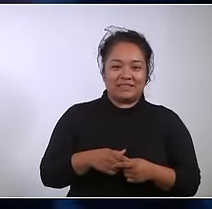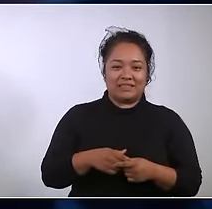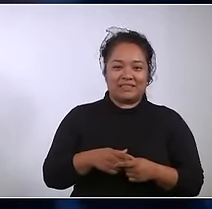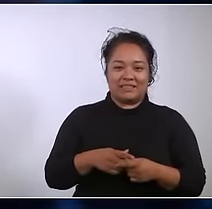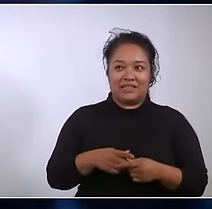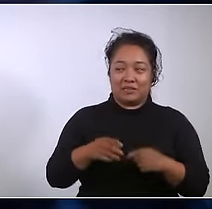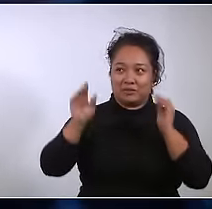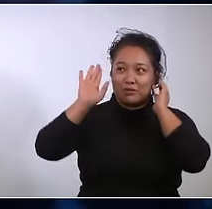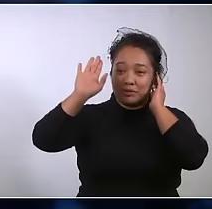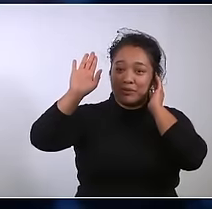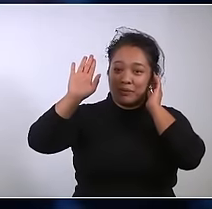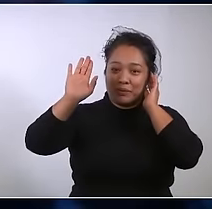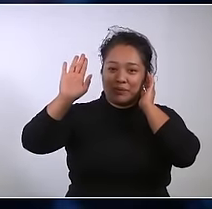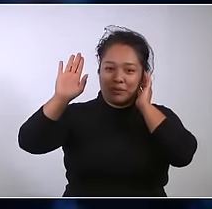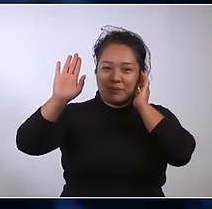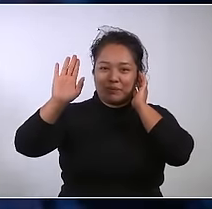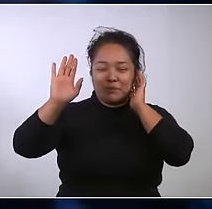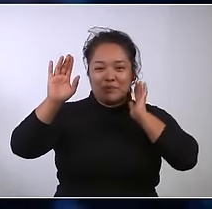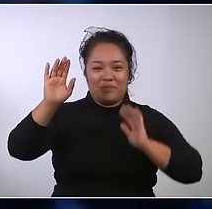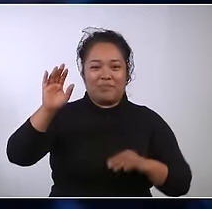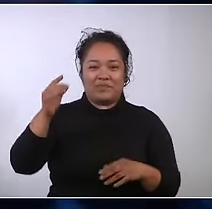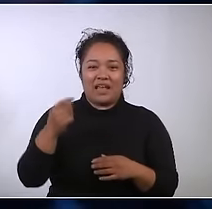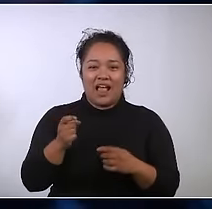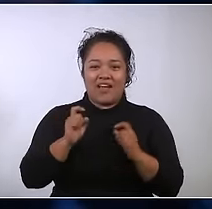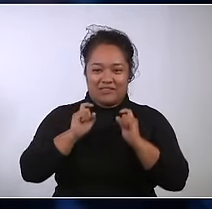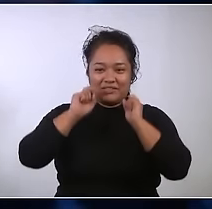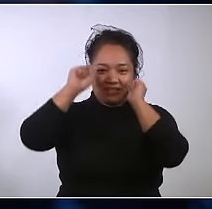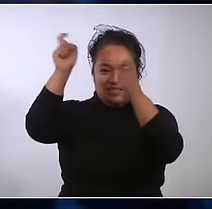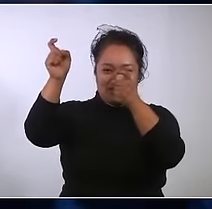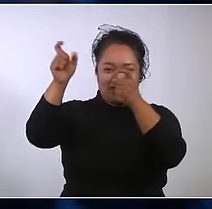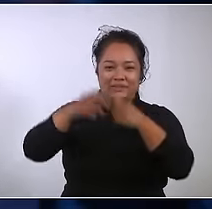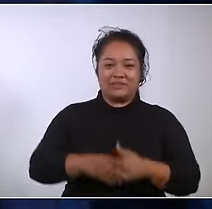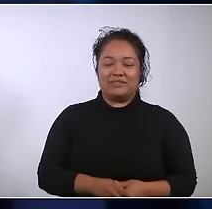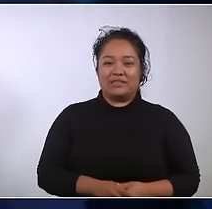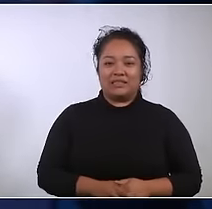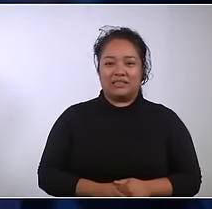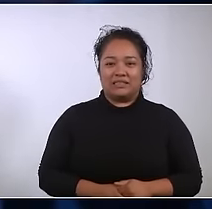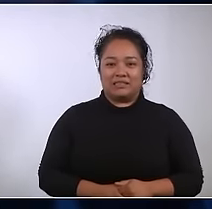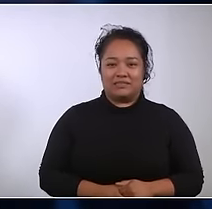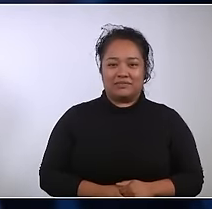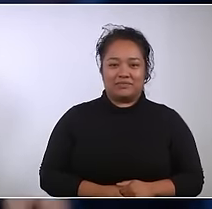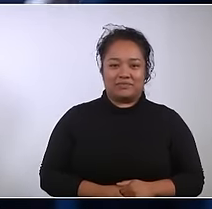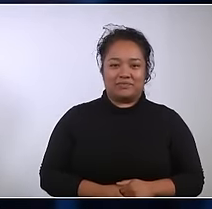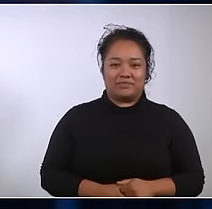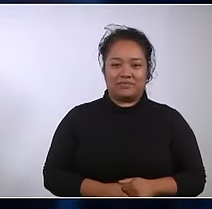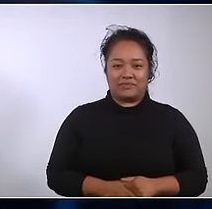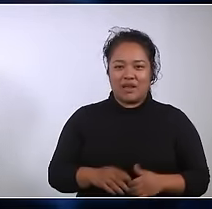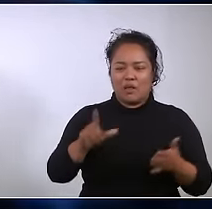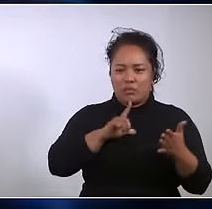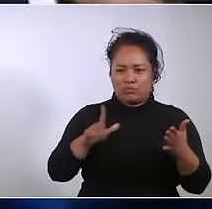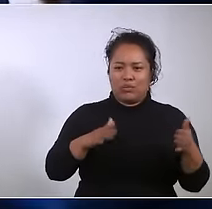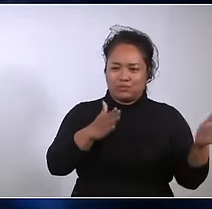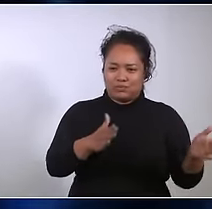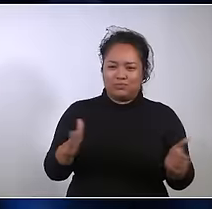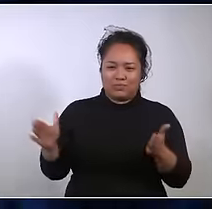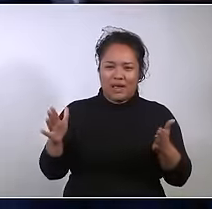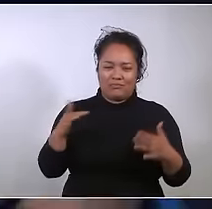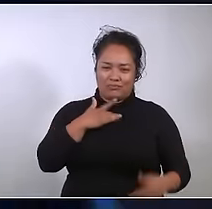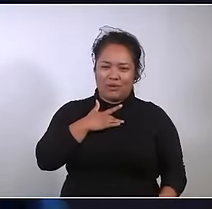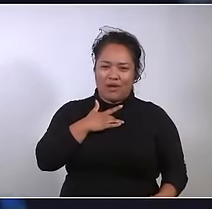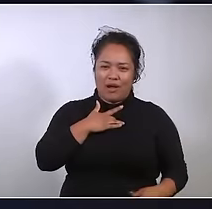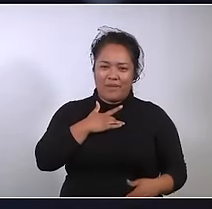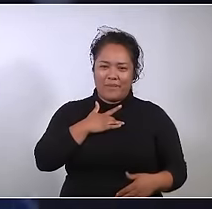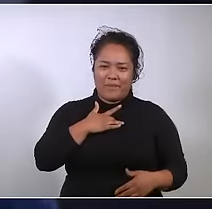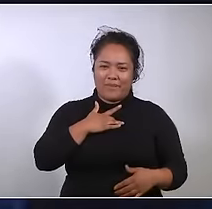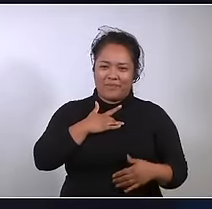your own we have given you. Y de lo que hemos recibido de tus manos te hemos dado. As the Lord prepares in your heart how much you're